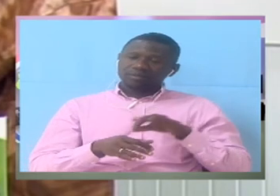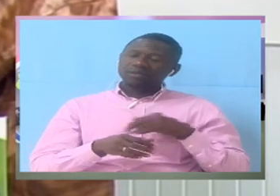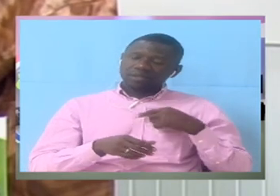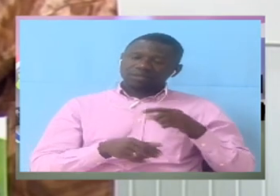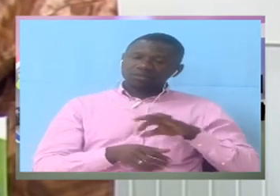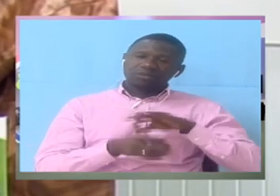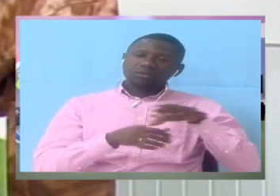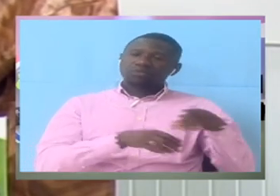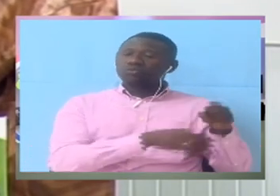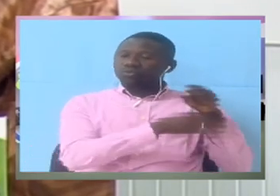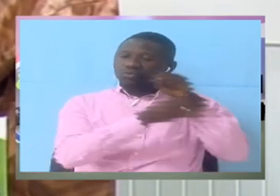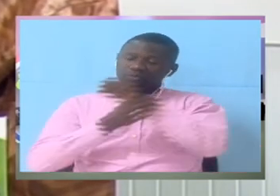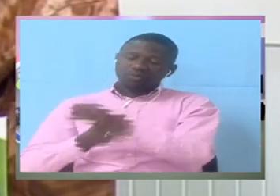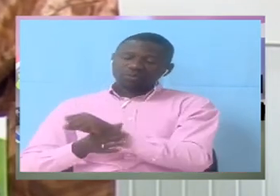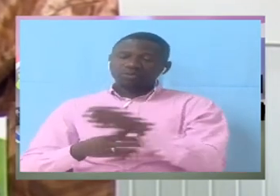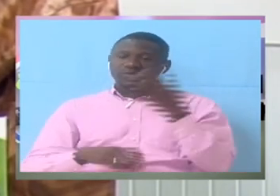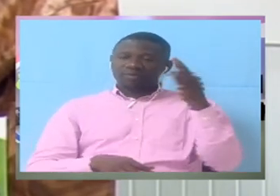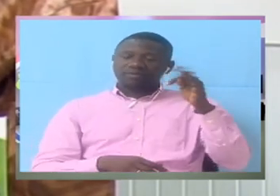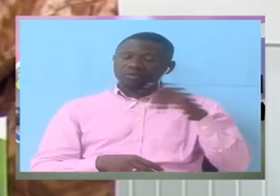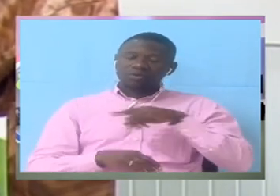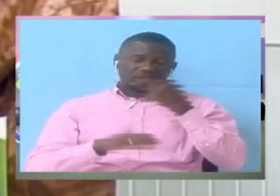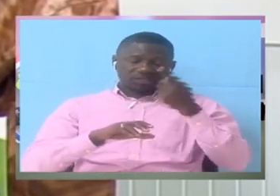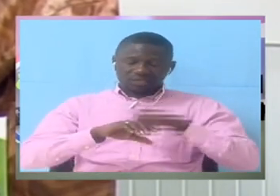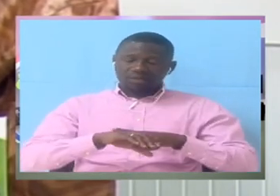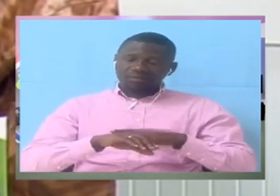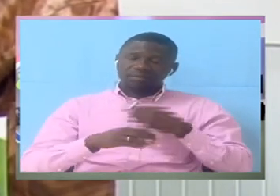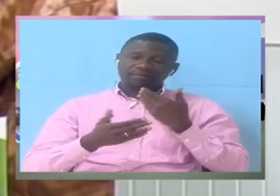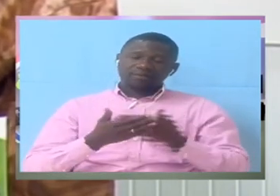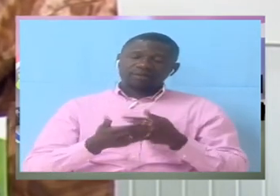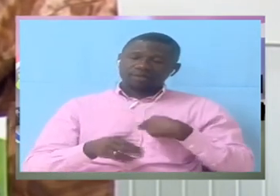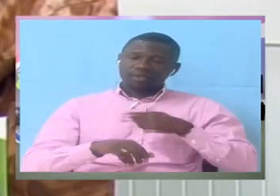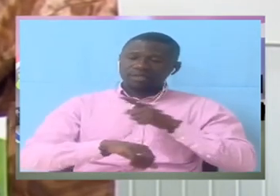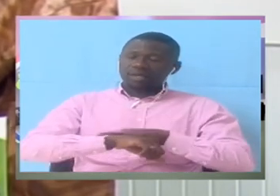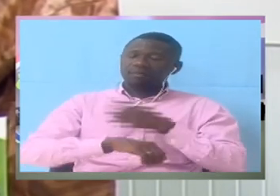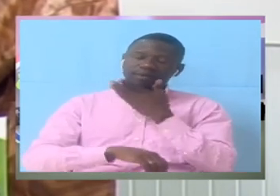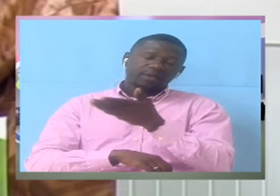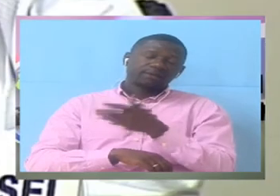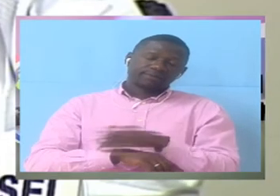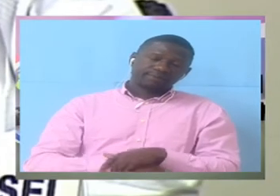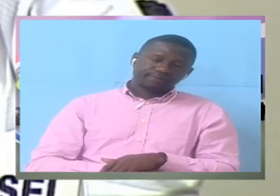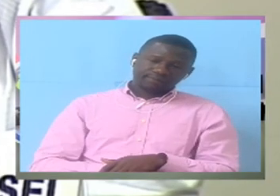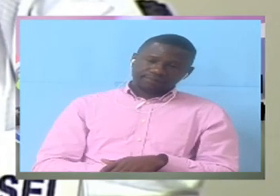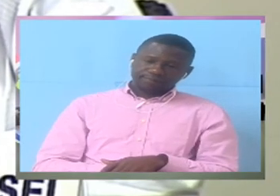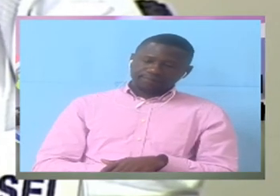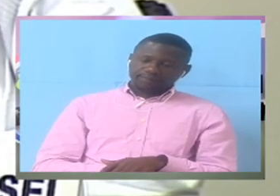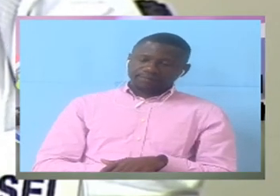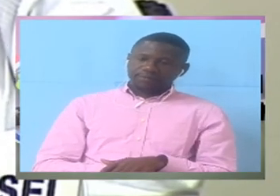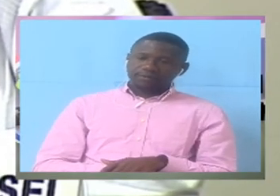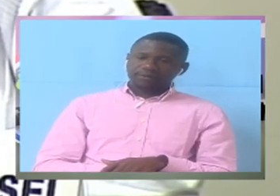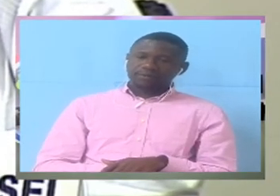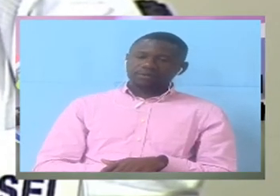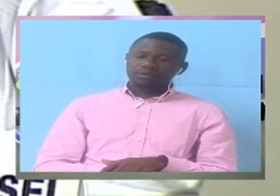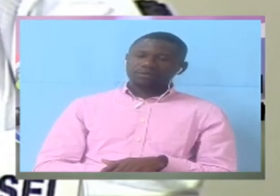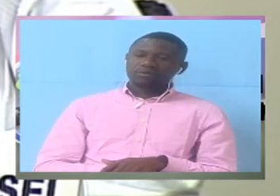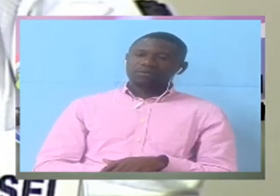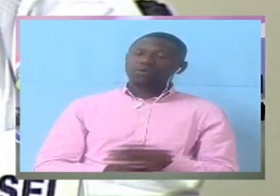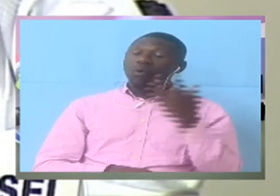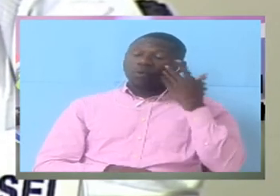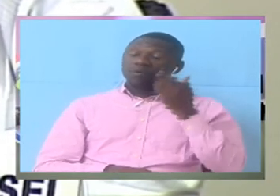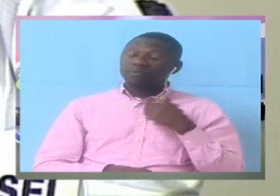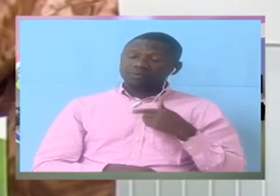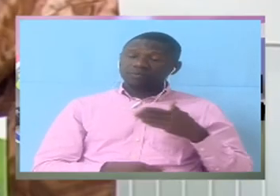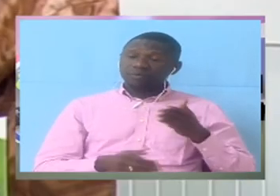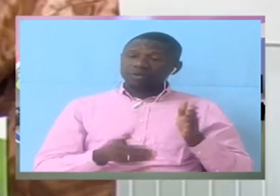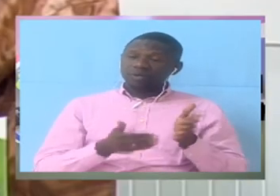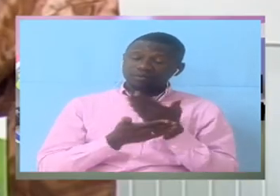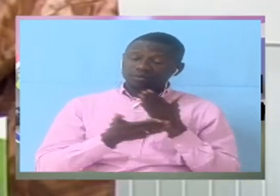that's how he took me along to Farafeni until I completed my time there. Yes. So when we came